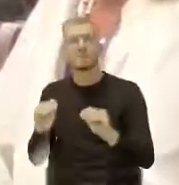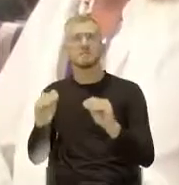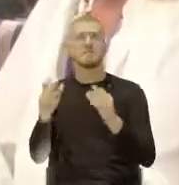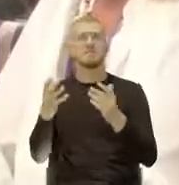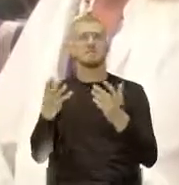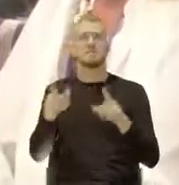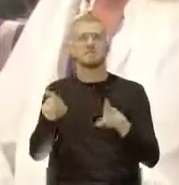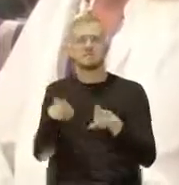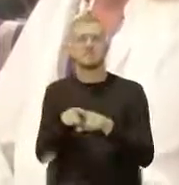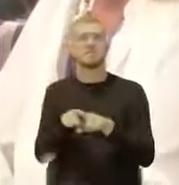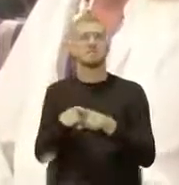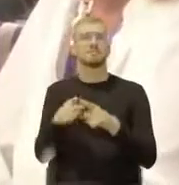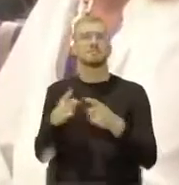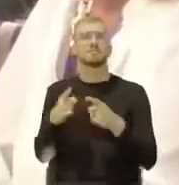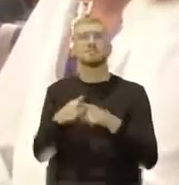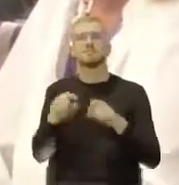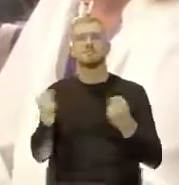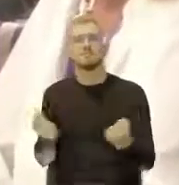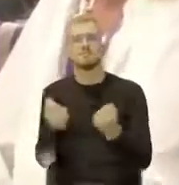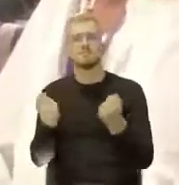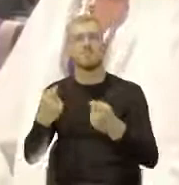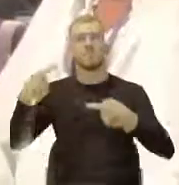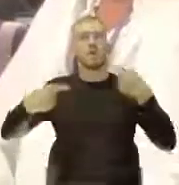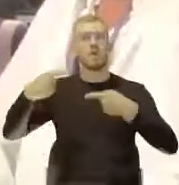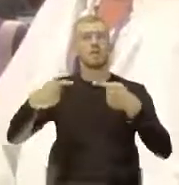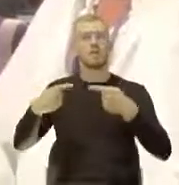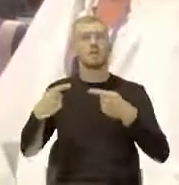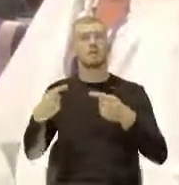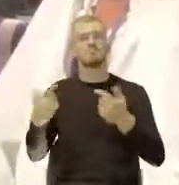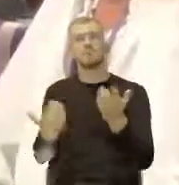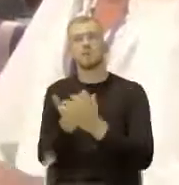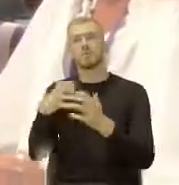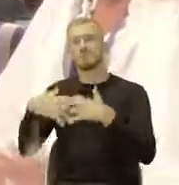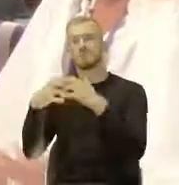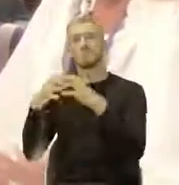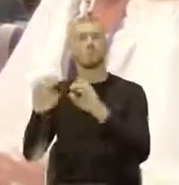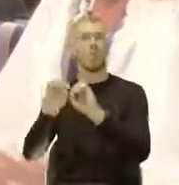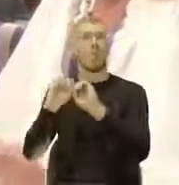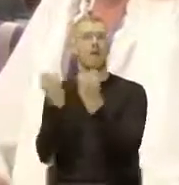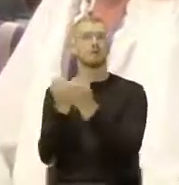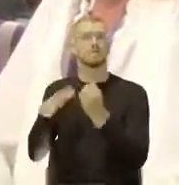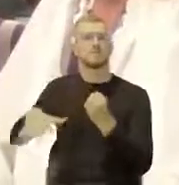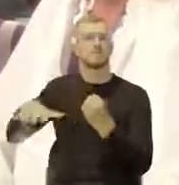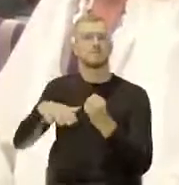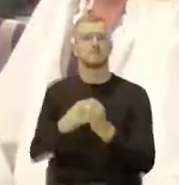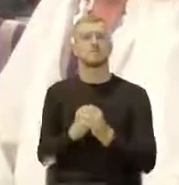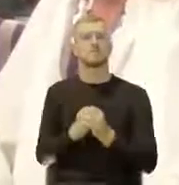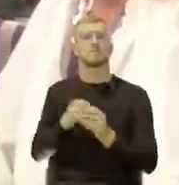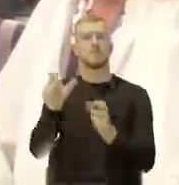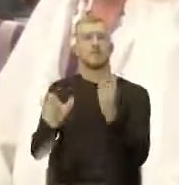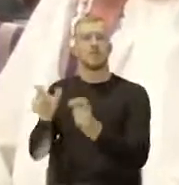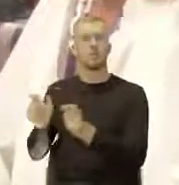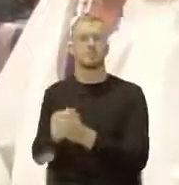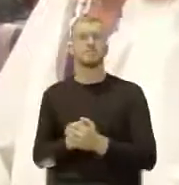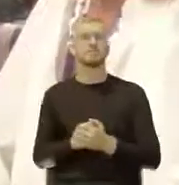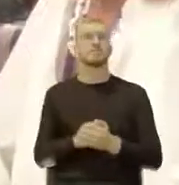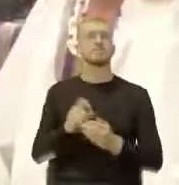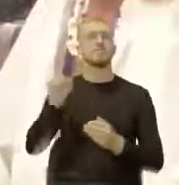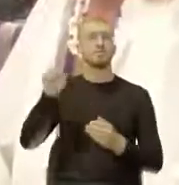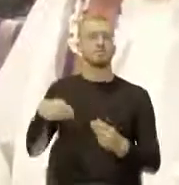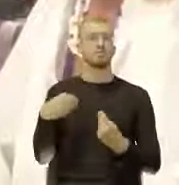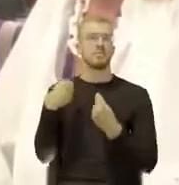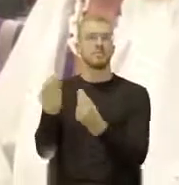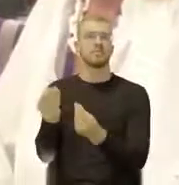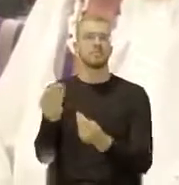providing them a decent living with economic autonomy by getting a job. That's what I mean by providing care